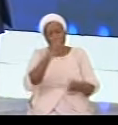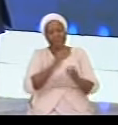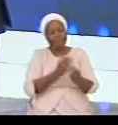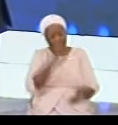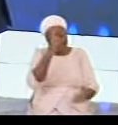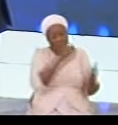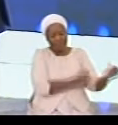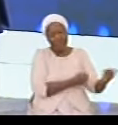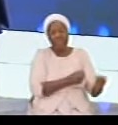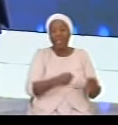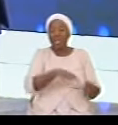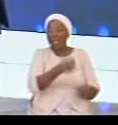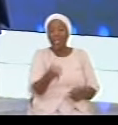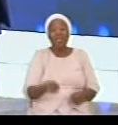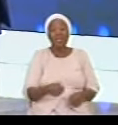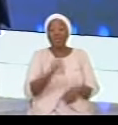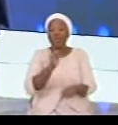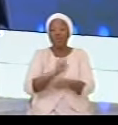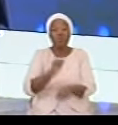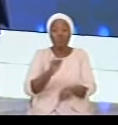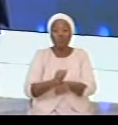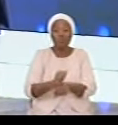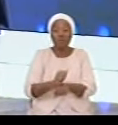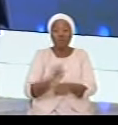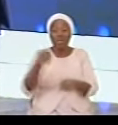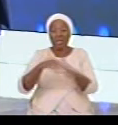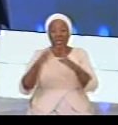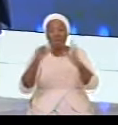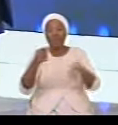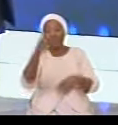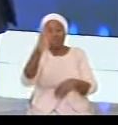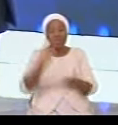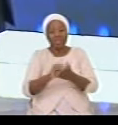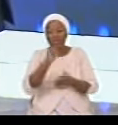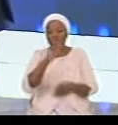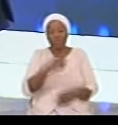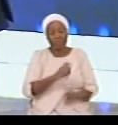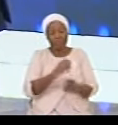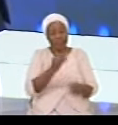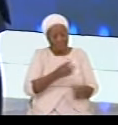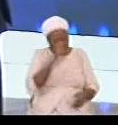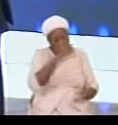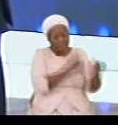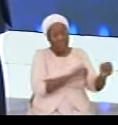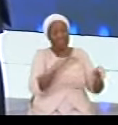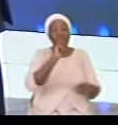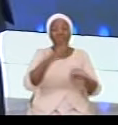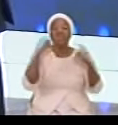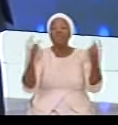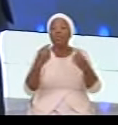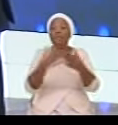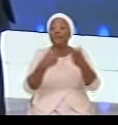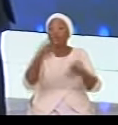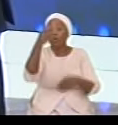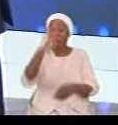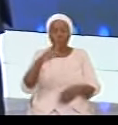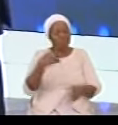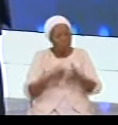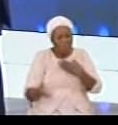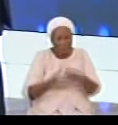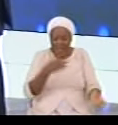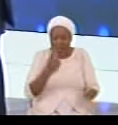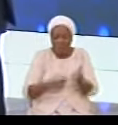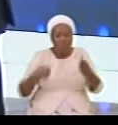any ministry that is not of faith, is sin in the sight of God. Whatever we